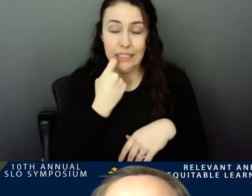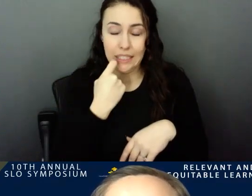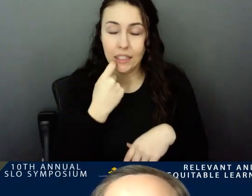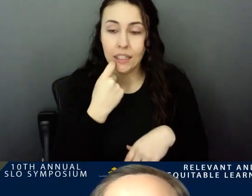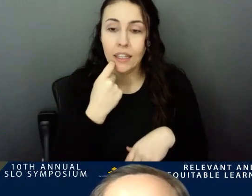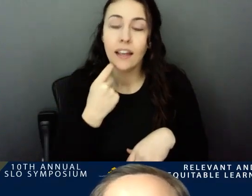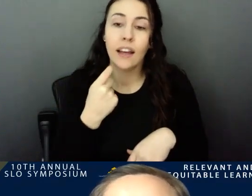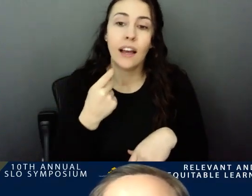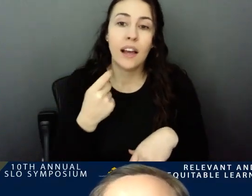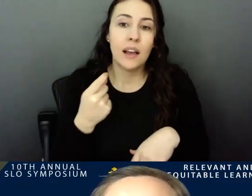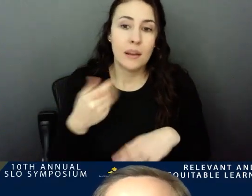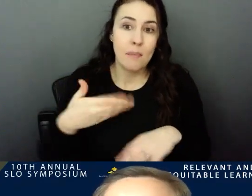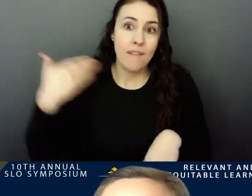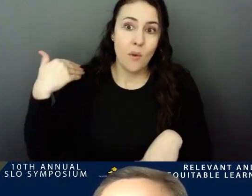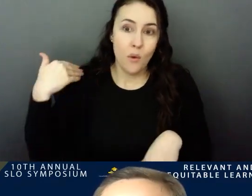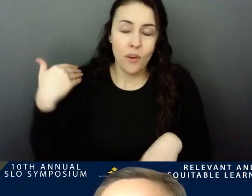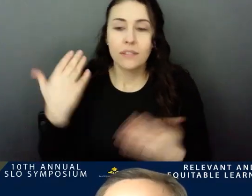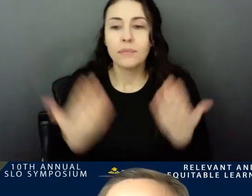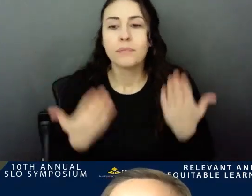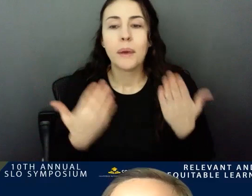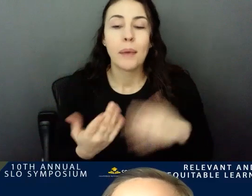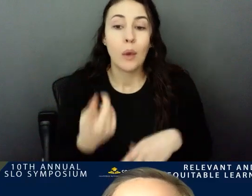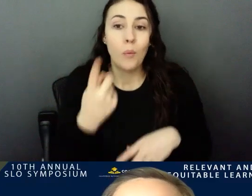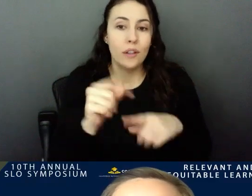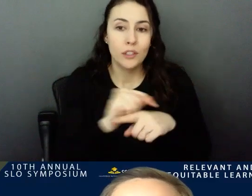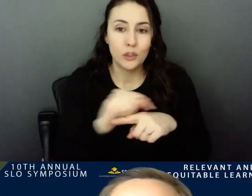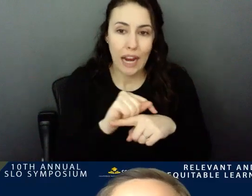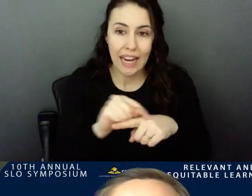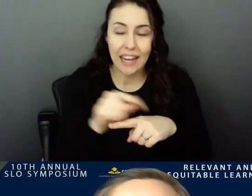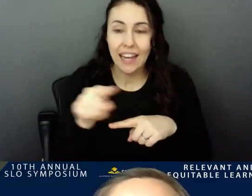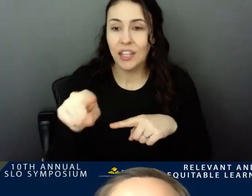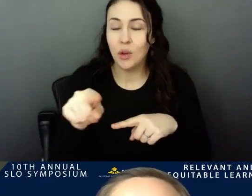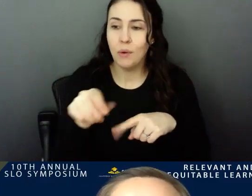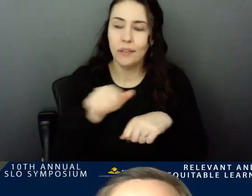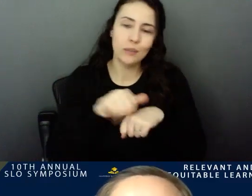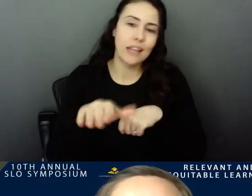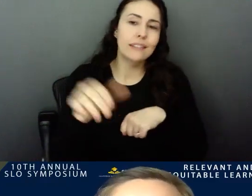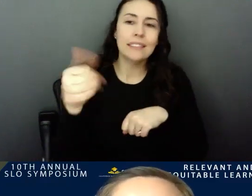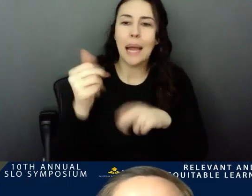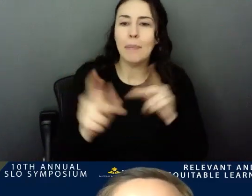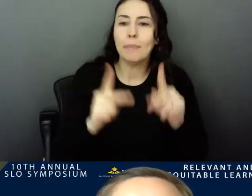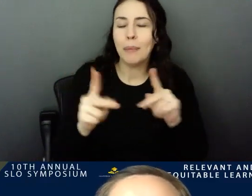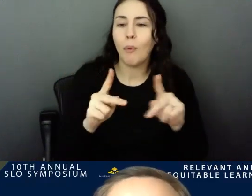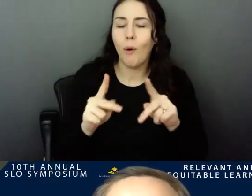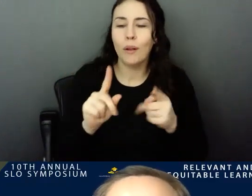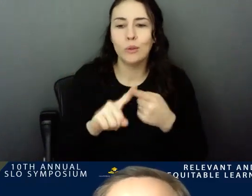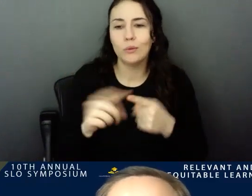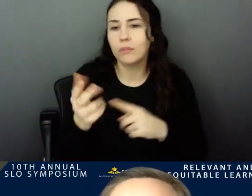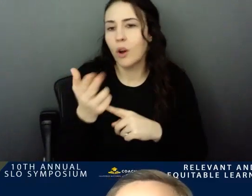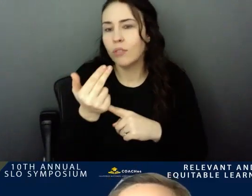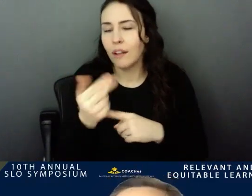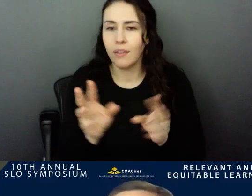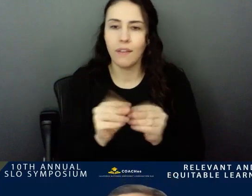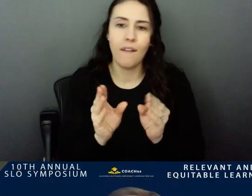times, you might have one training where you send 10 people to a hotel conference room with four